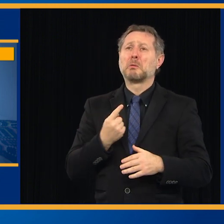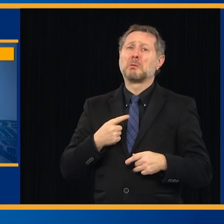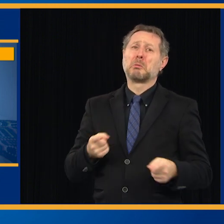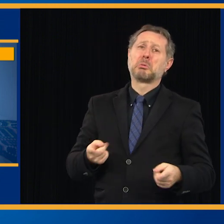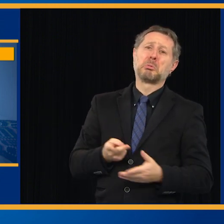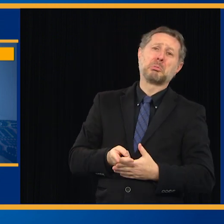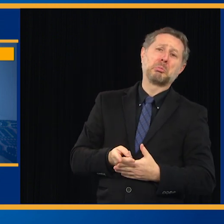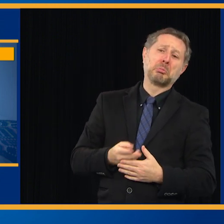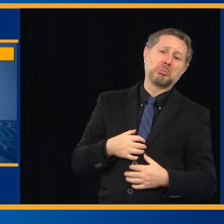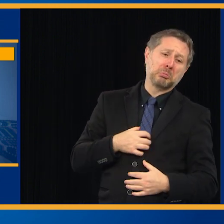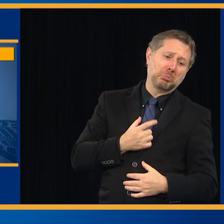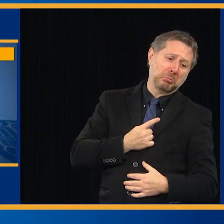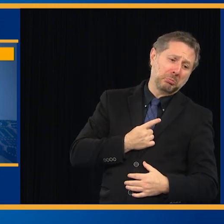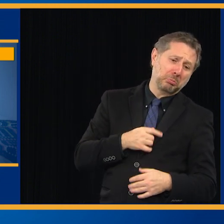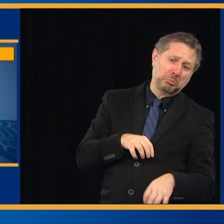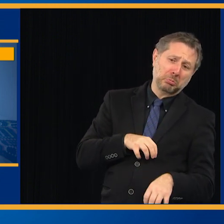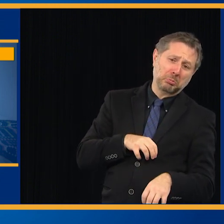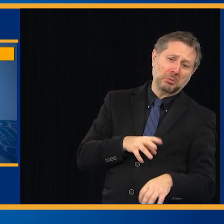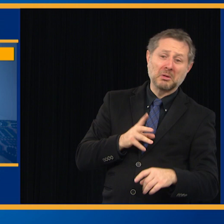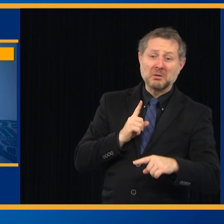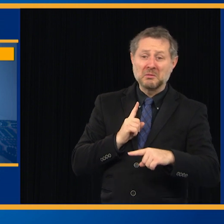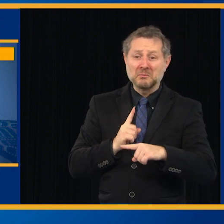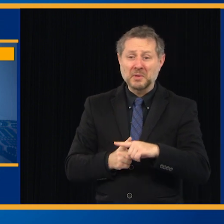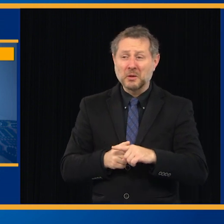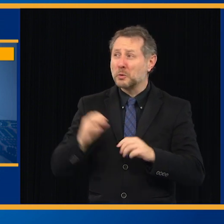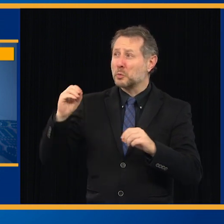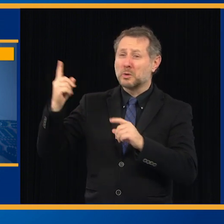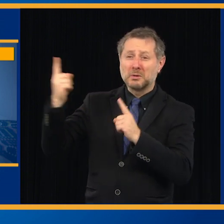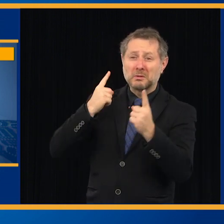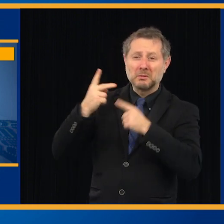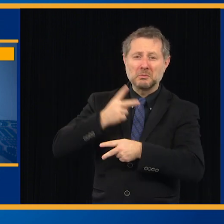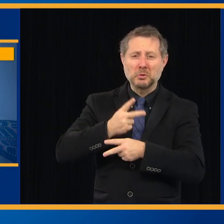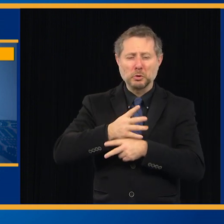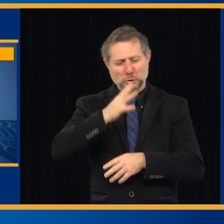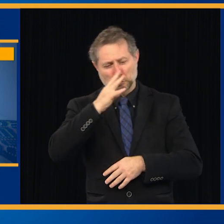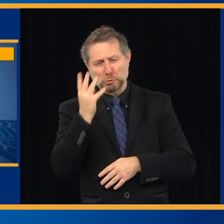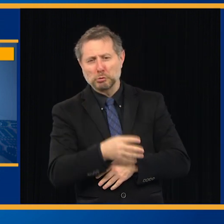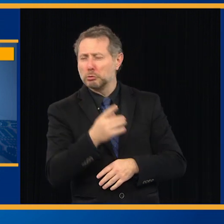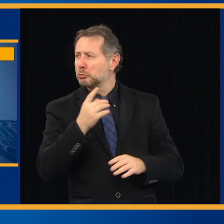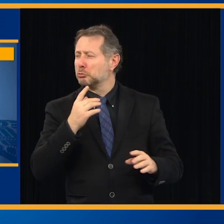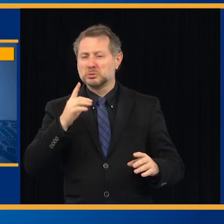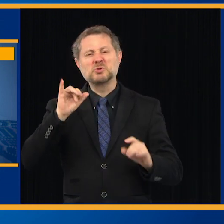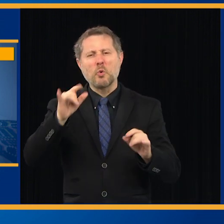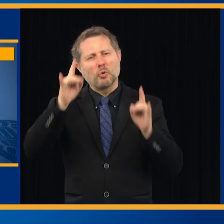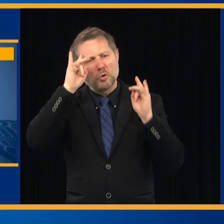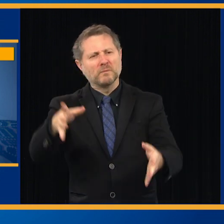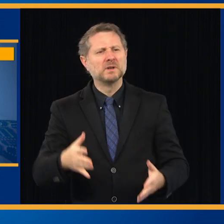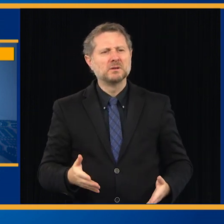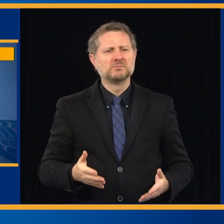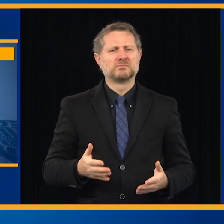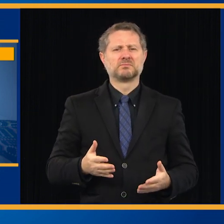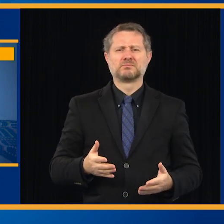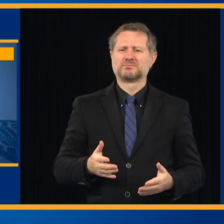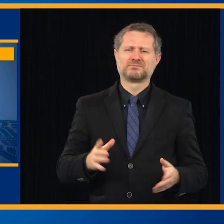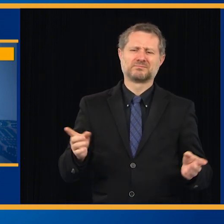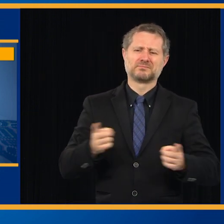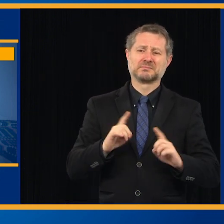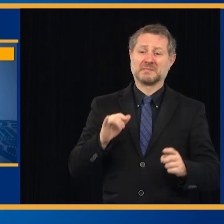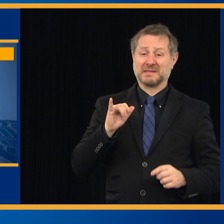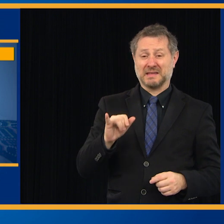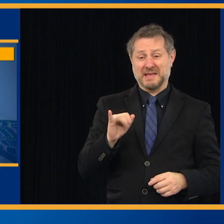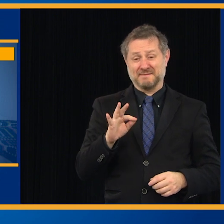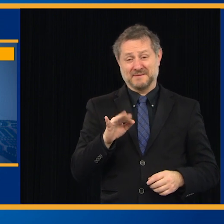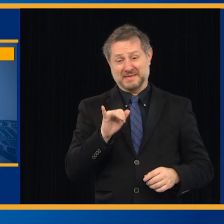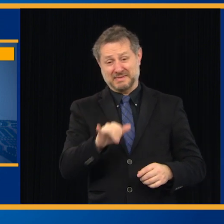alone, and they're not getting the appropriate care. That is what is harsh. And if that's what happens, then